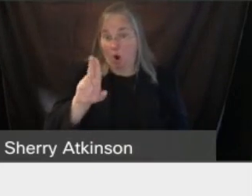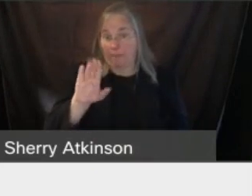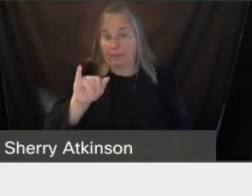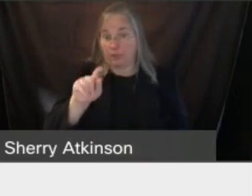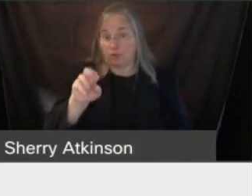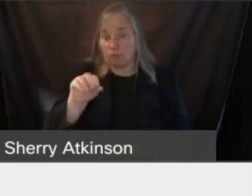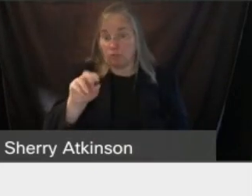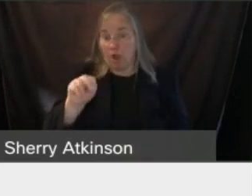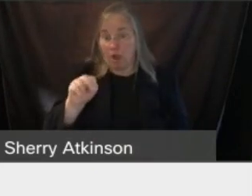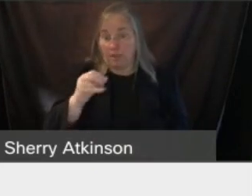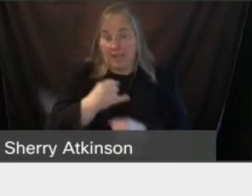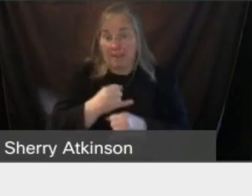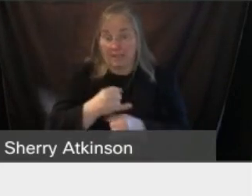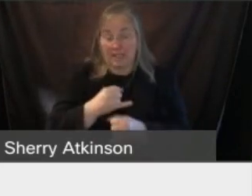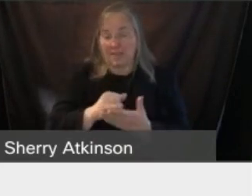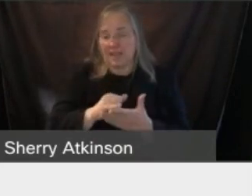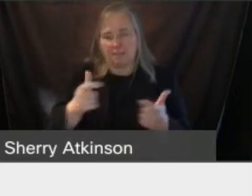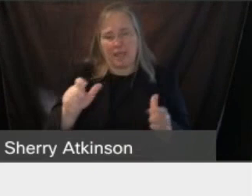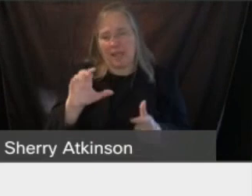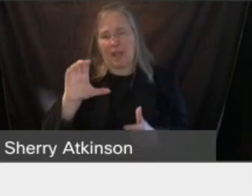County employer that moved. So